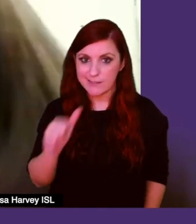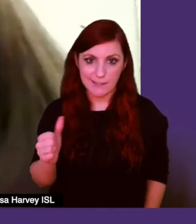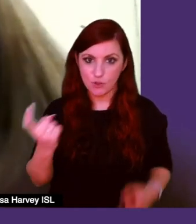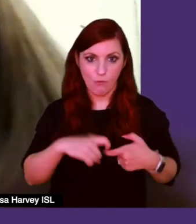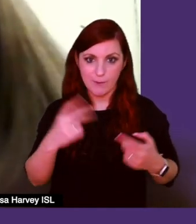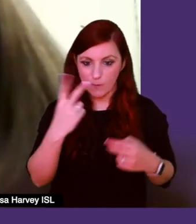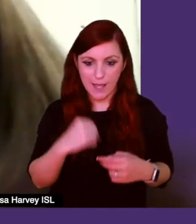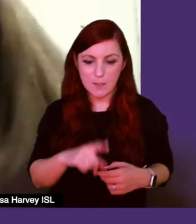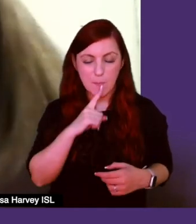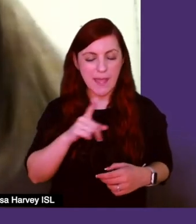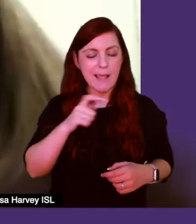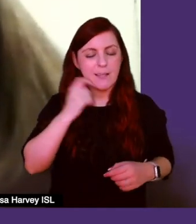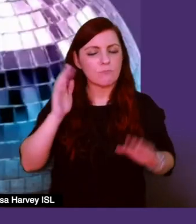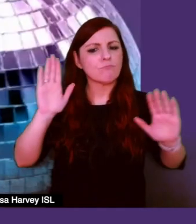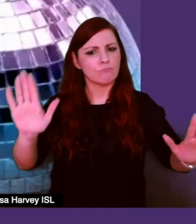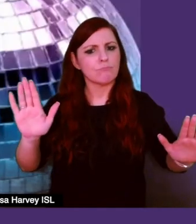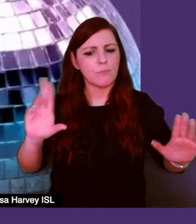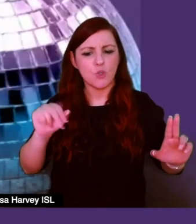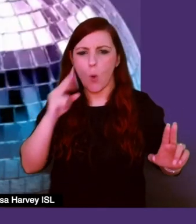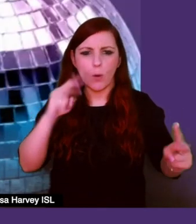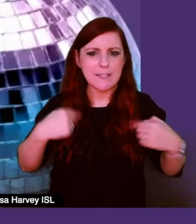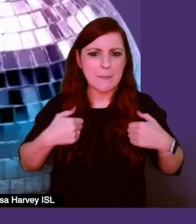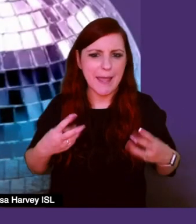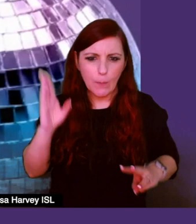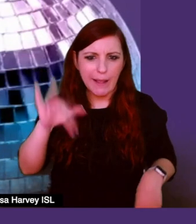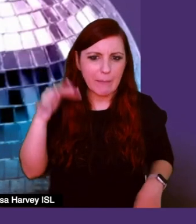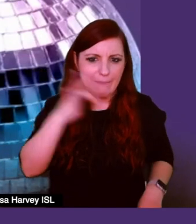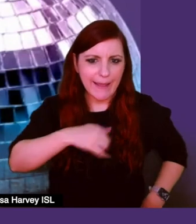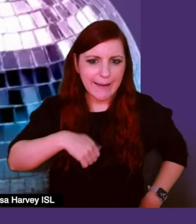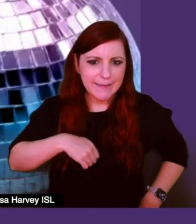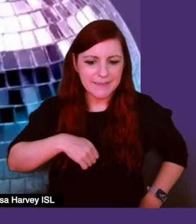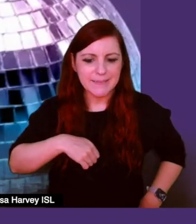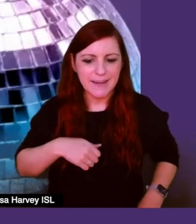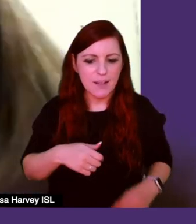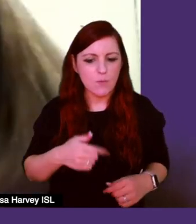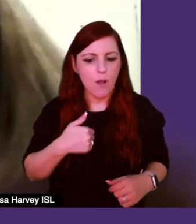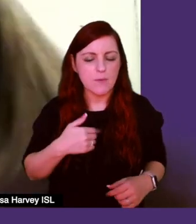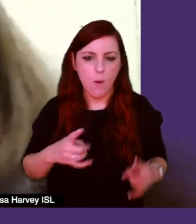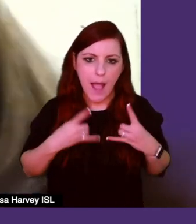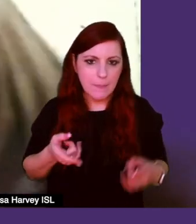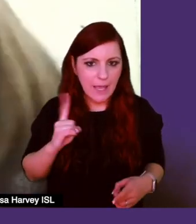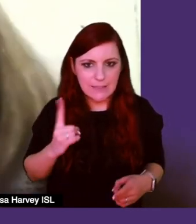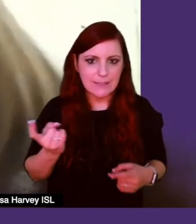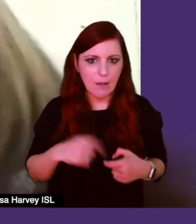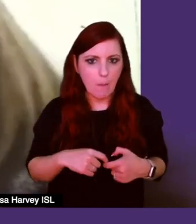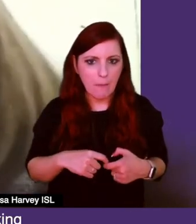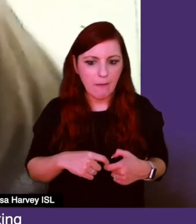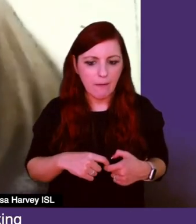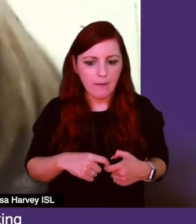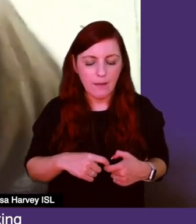come, but I said, sure, nobody will see me. It'll be grand. But I'm so glad I